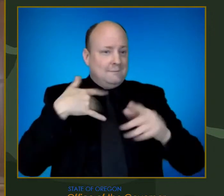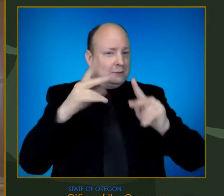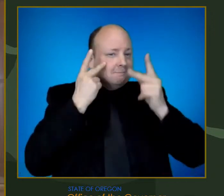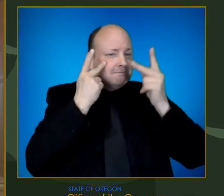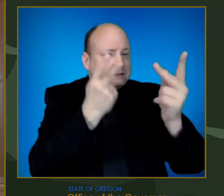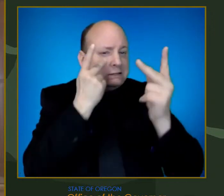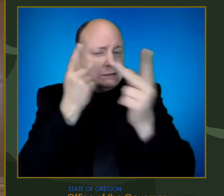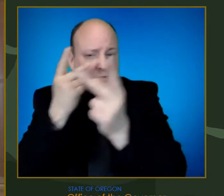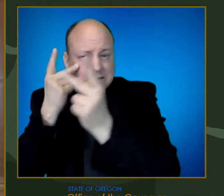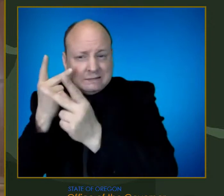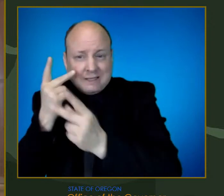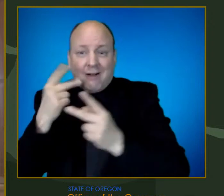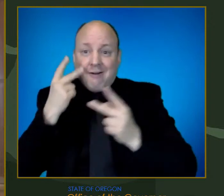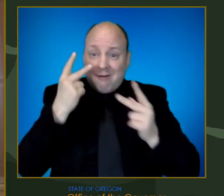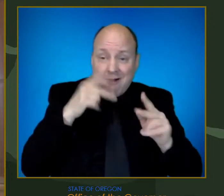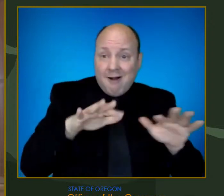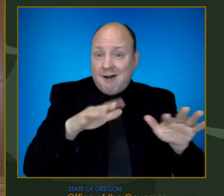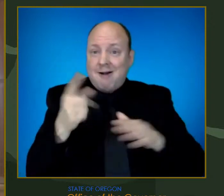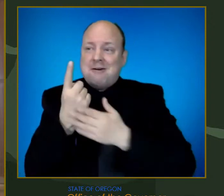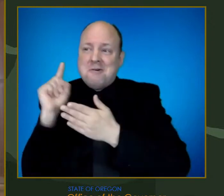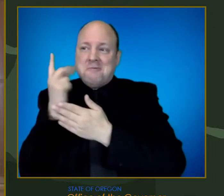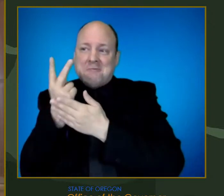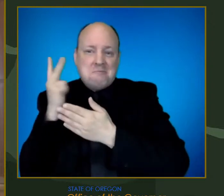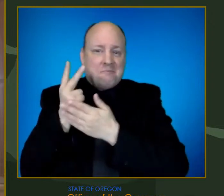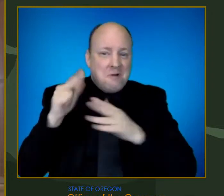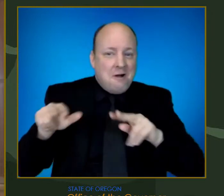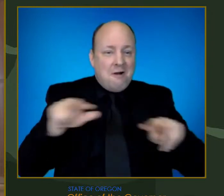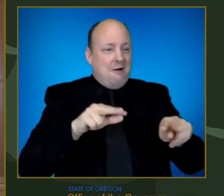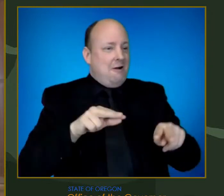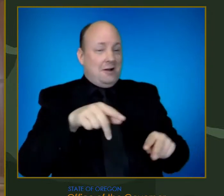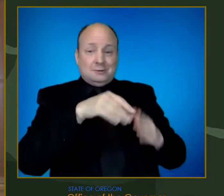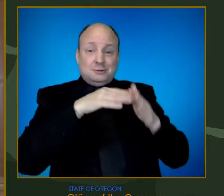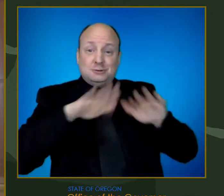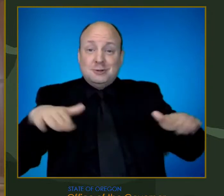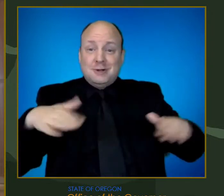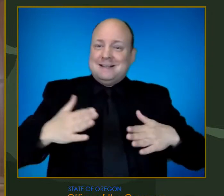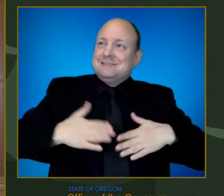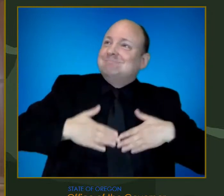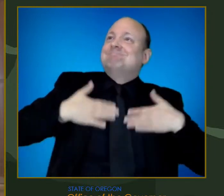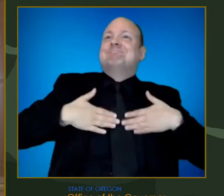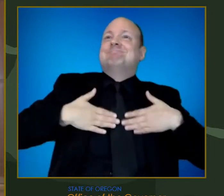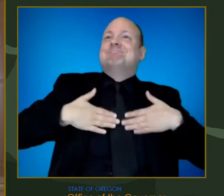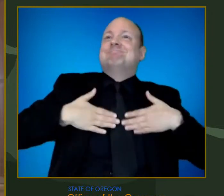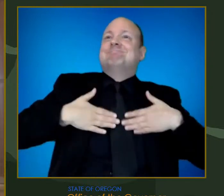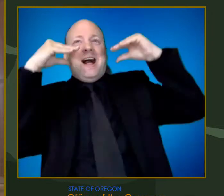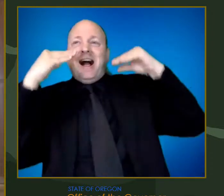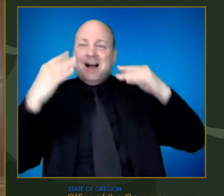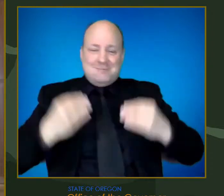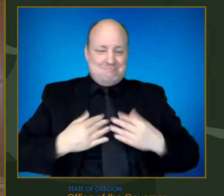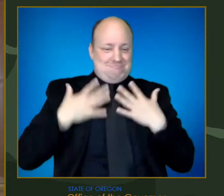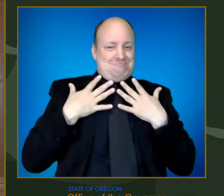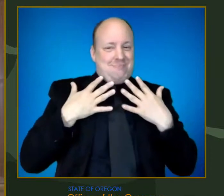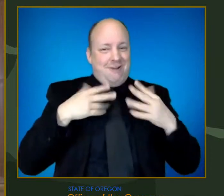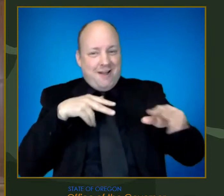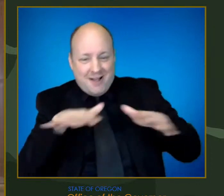It's very uplifting to see our kids smiling in their classrooms, and the teachers are smiling